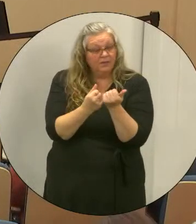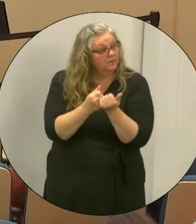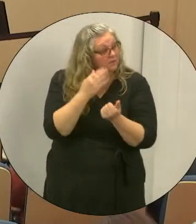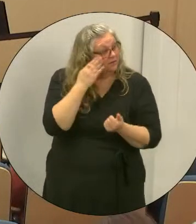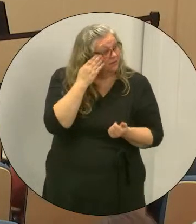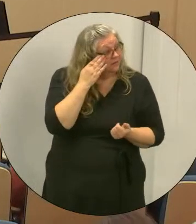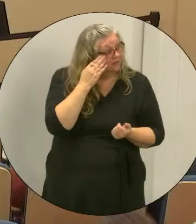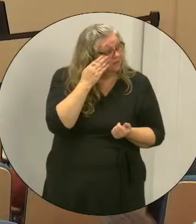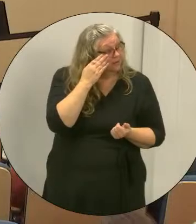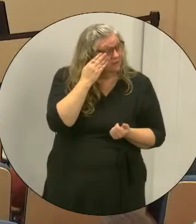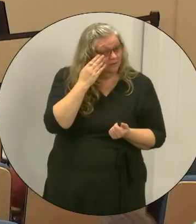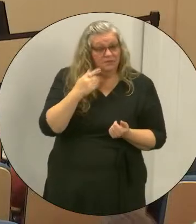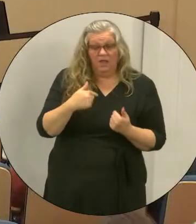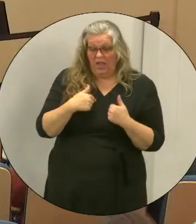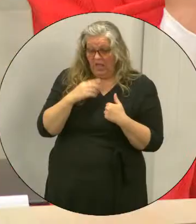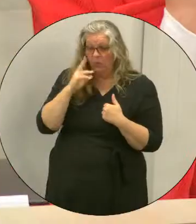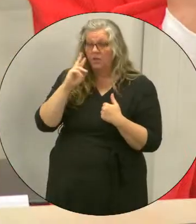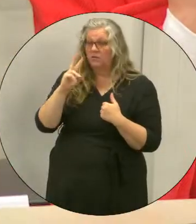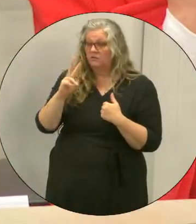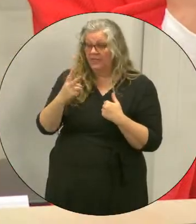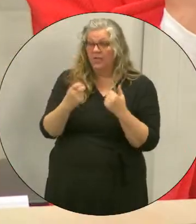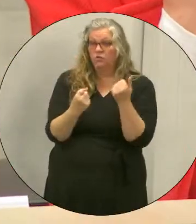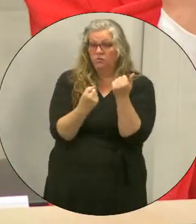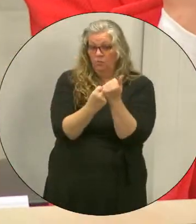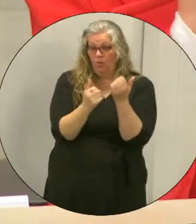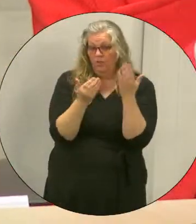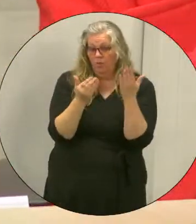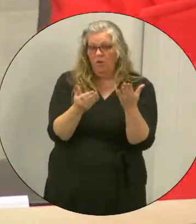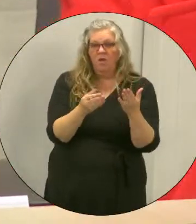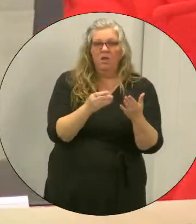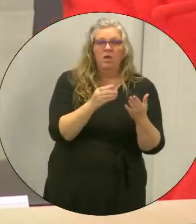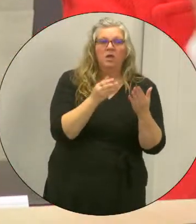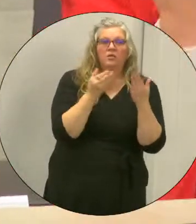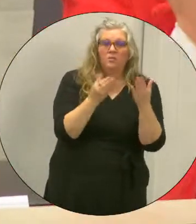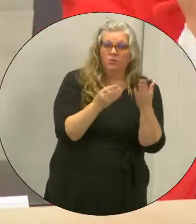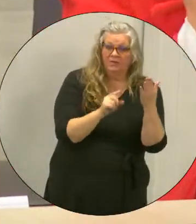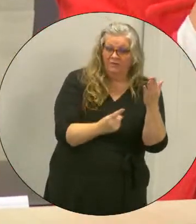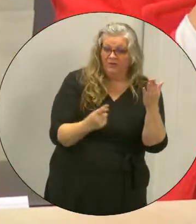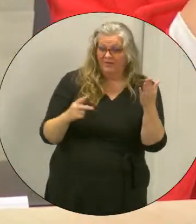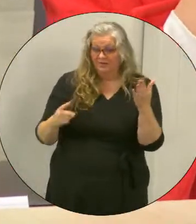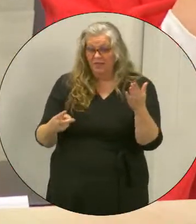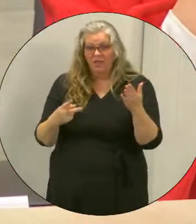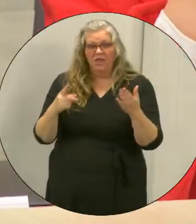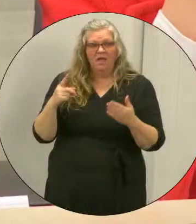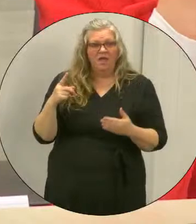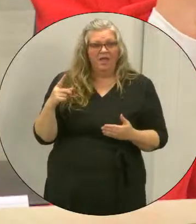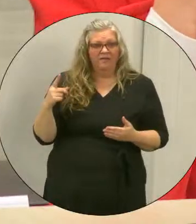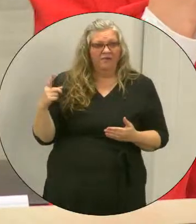I'll second. Thank you. I have a first and a second. I do have a question from